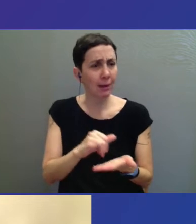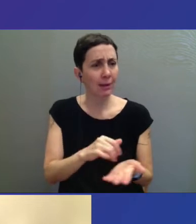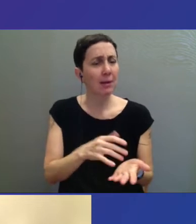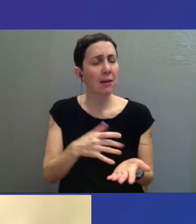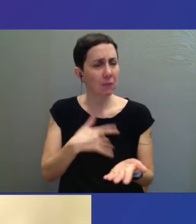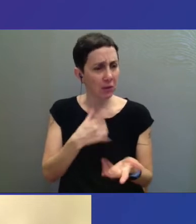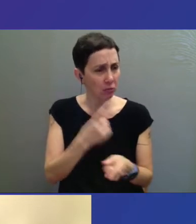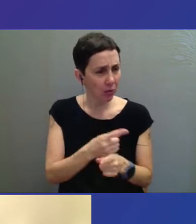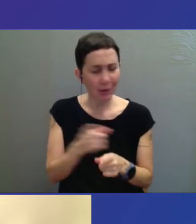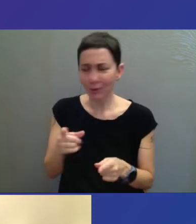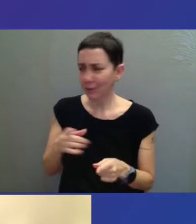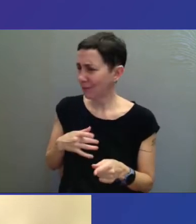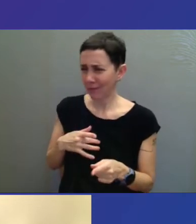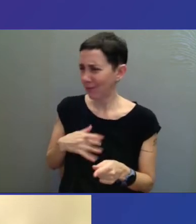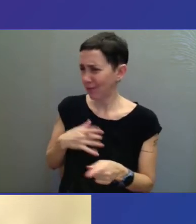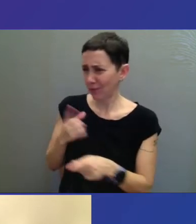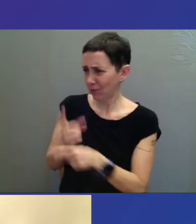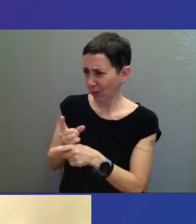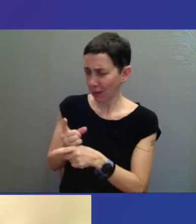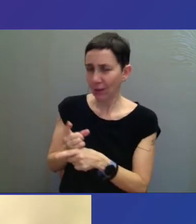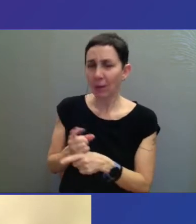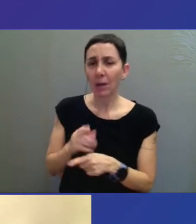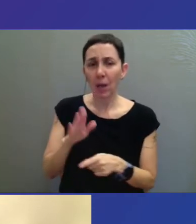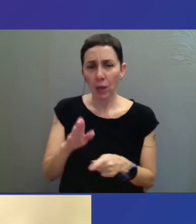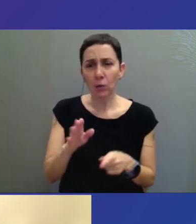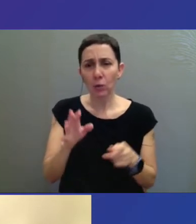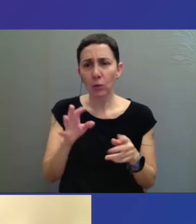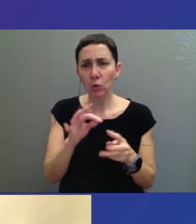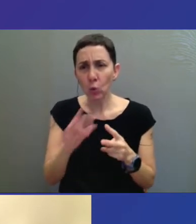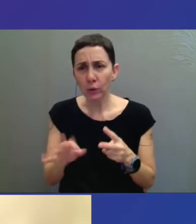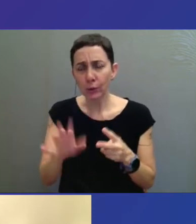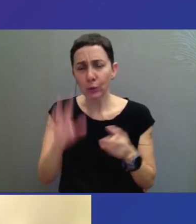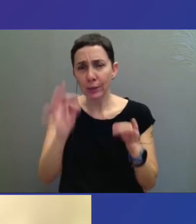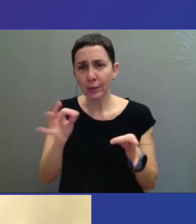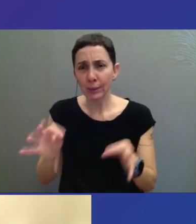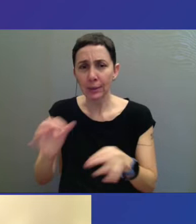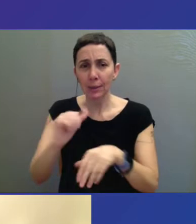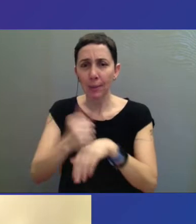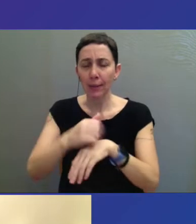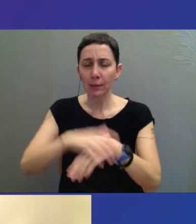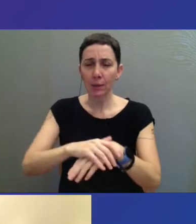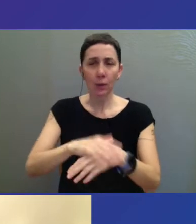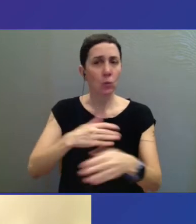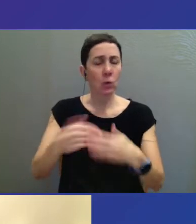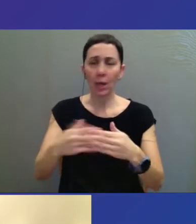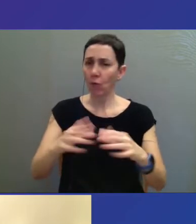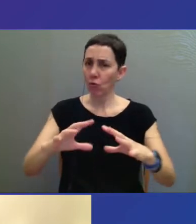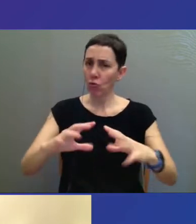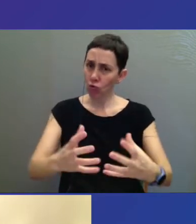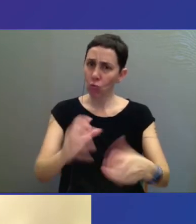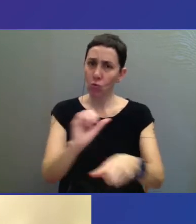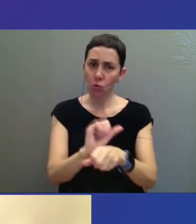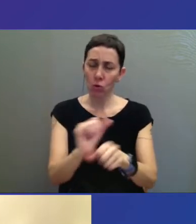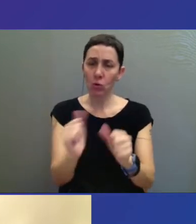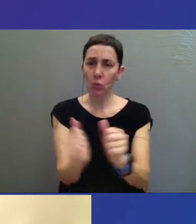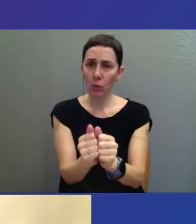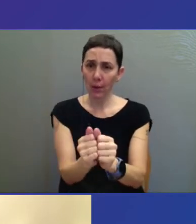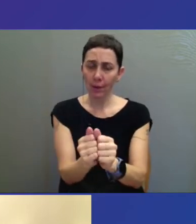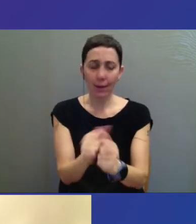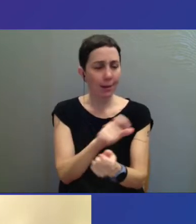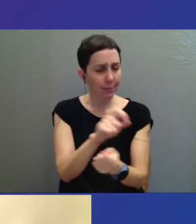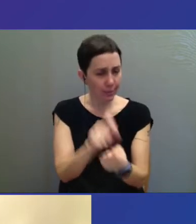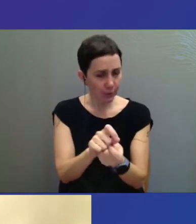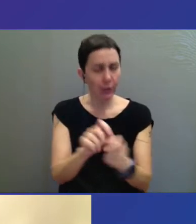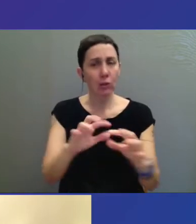what your choices are based around, like the particular group that you're serving at the time, right? It's a particular class that you're